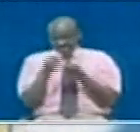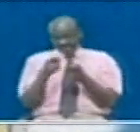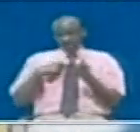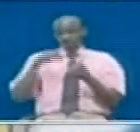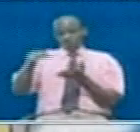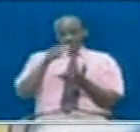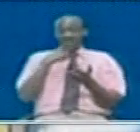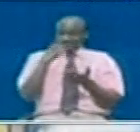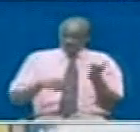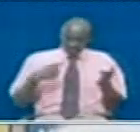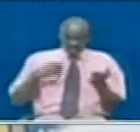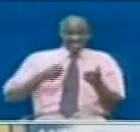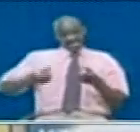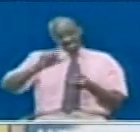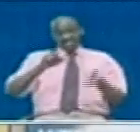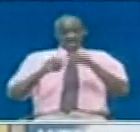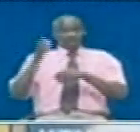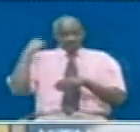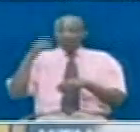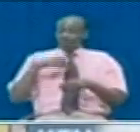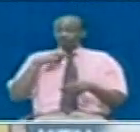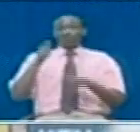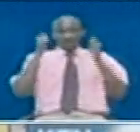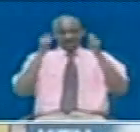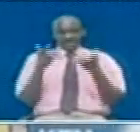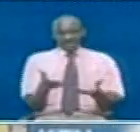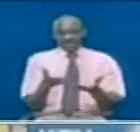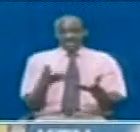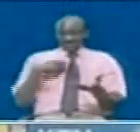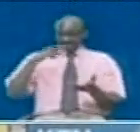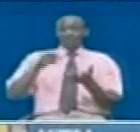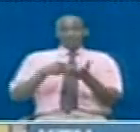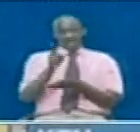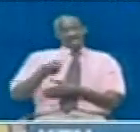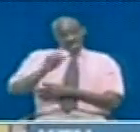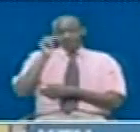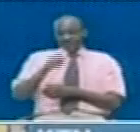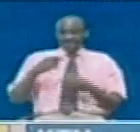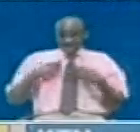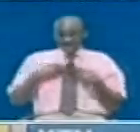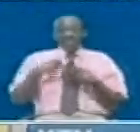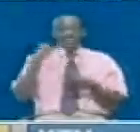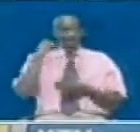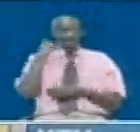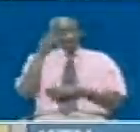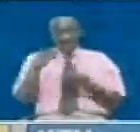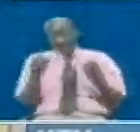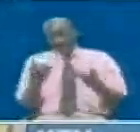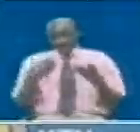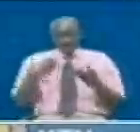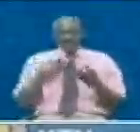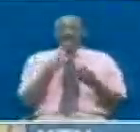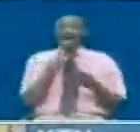to increase staff wages following threats to down their tools. The increased pay is expected to cost Nakumatt an estimated